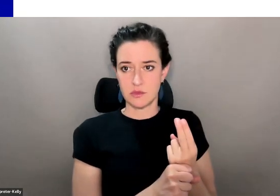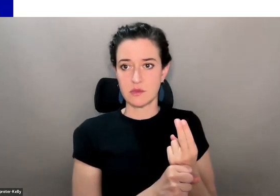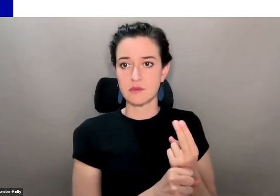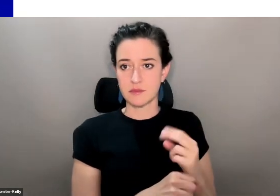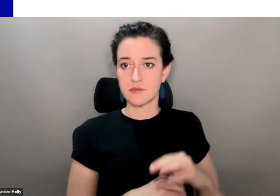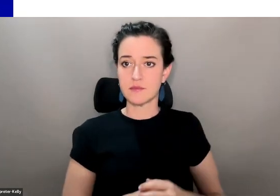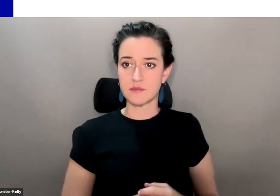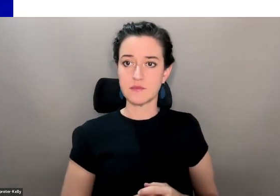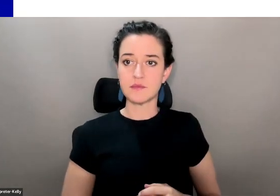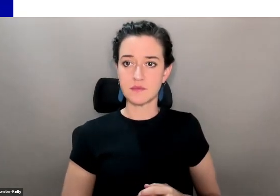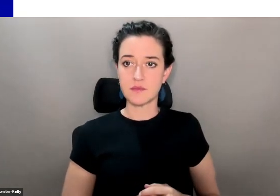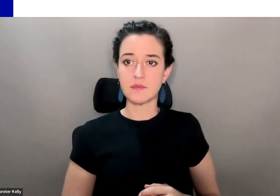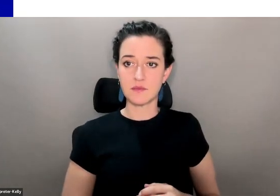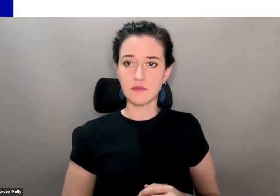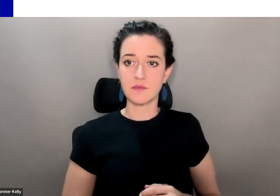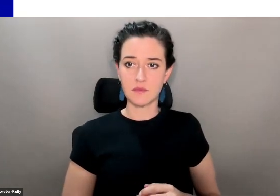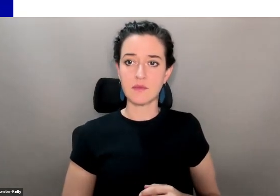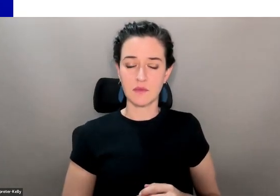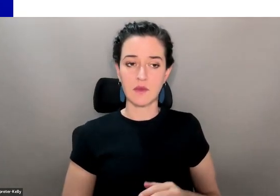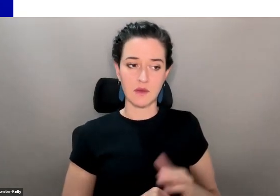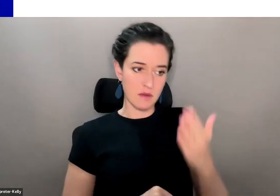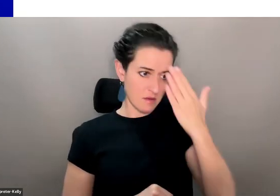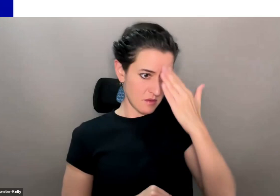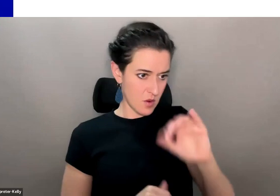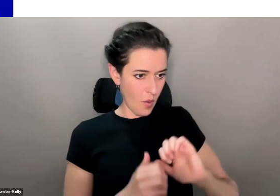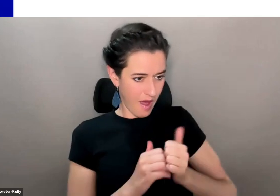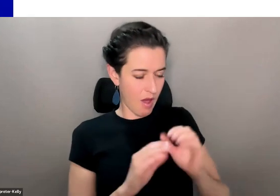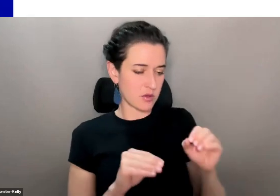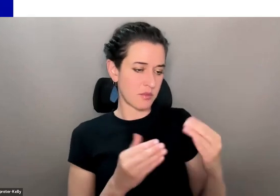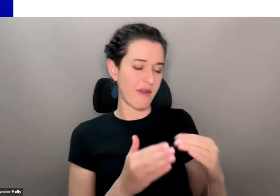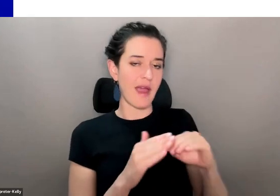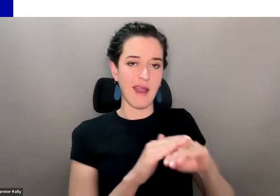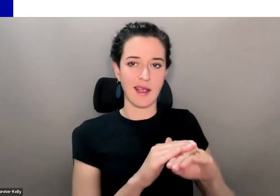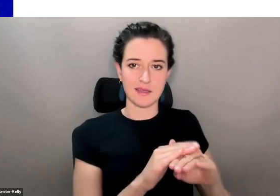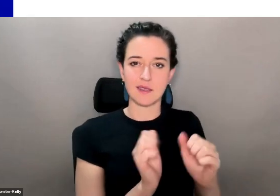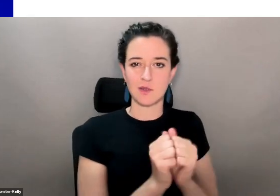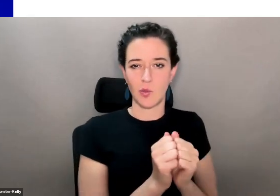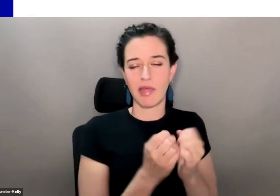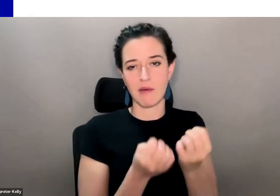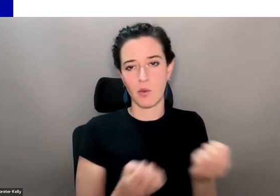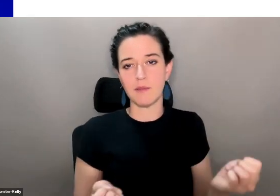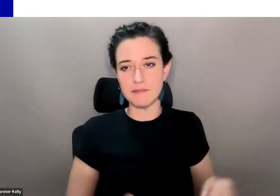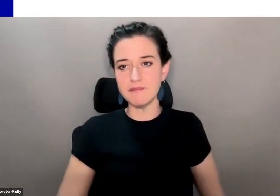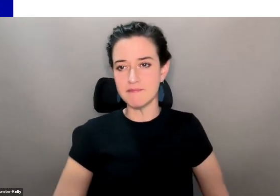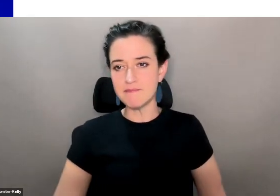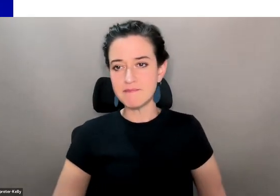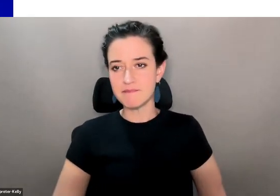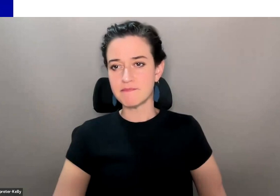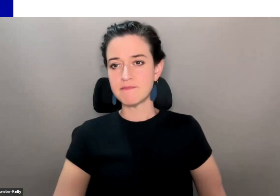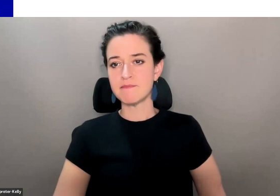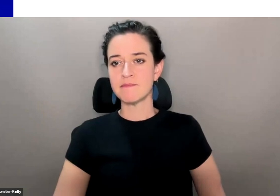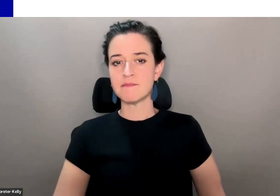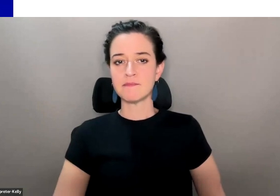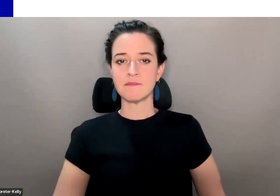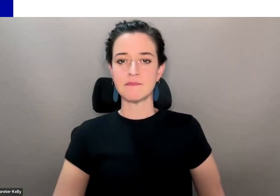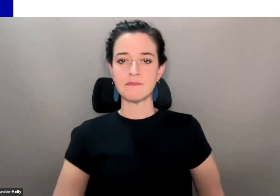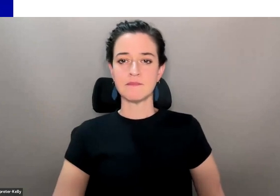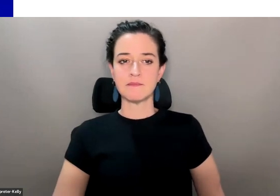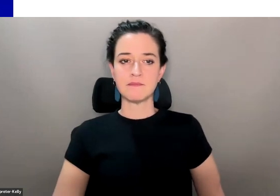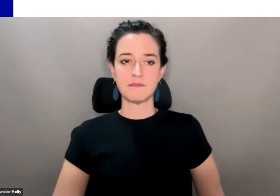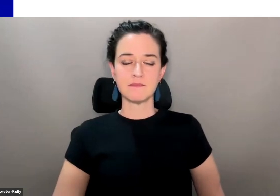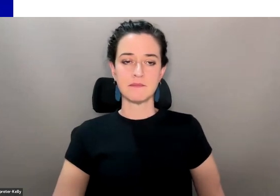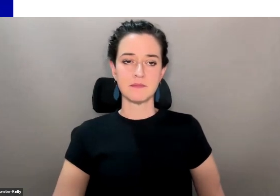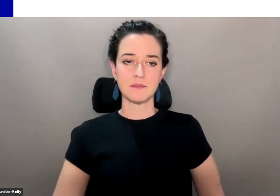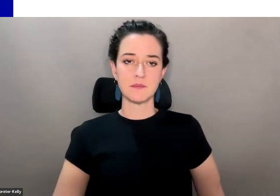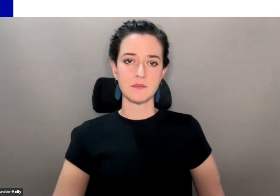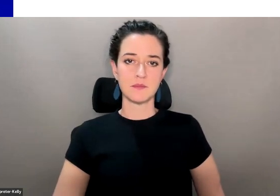necessary, and to carry out the access obligations regarding their existing medical diagnostic equipment. Next slide, please.